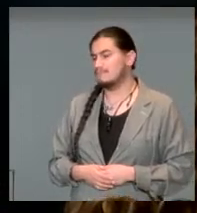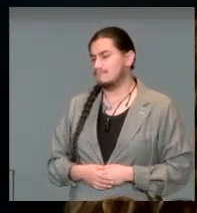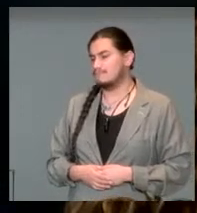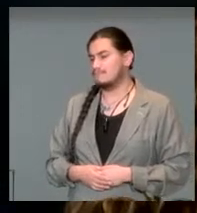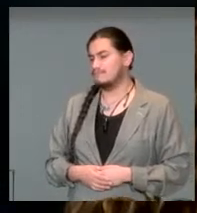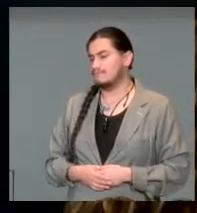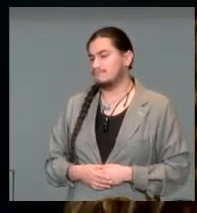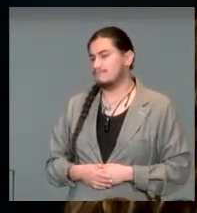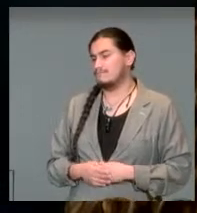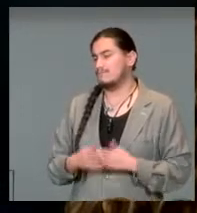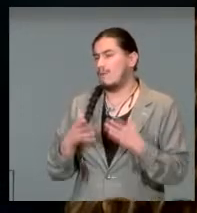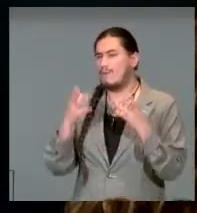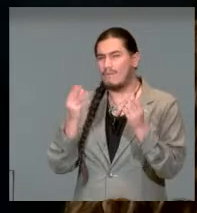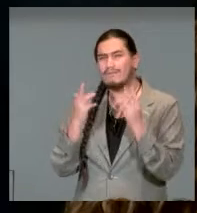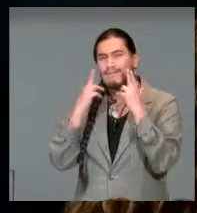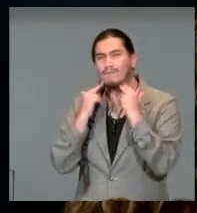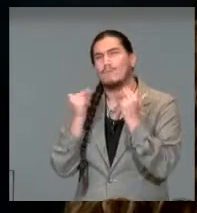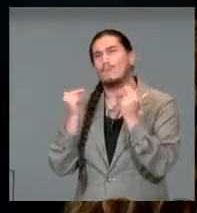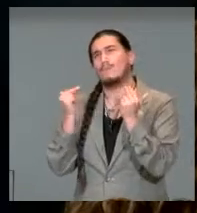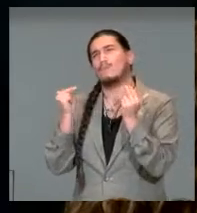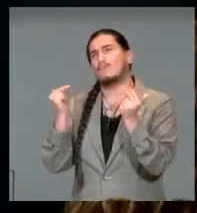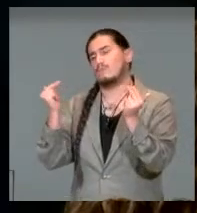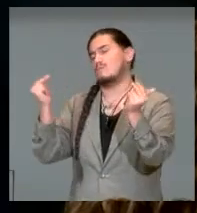you, hey you,